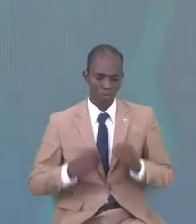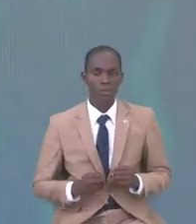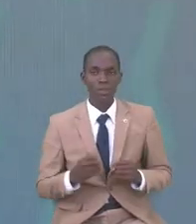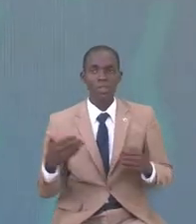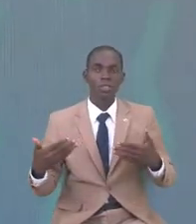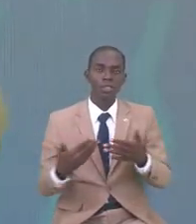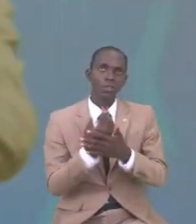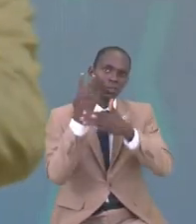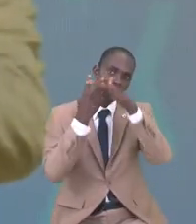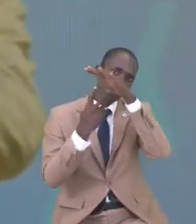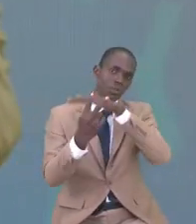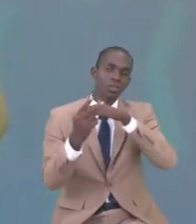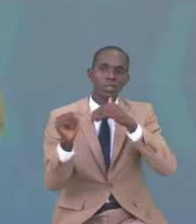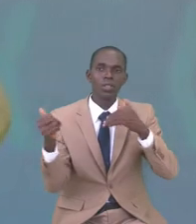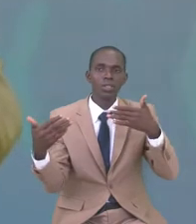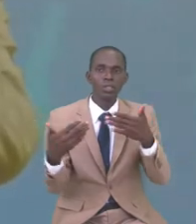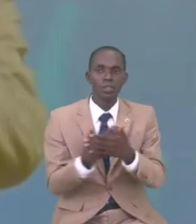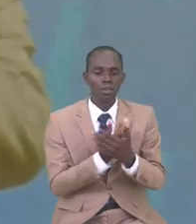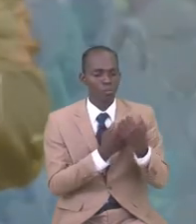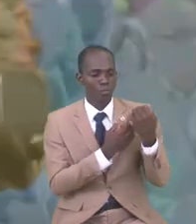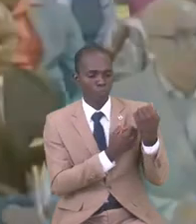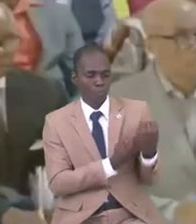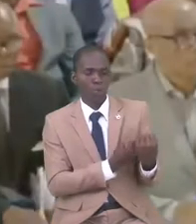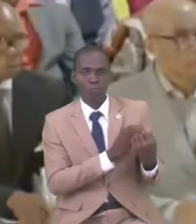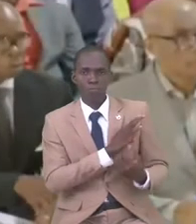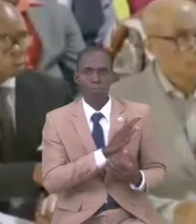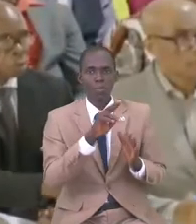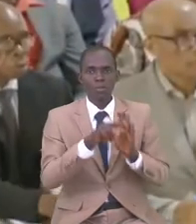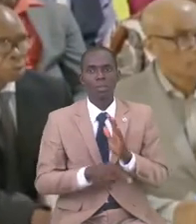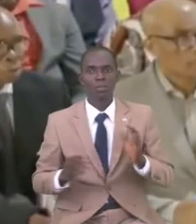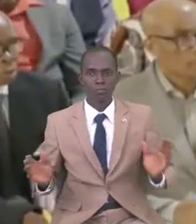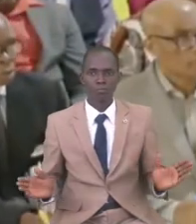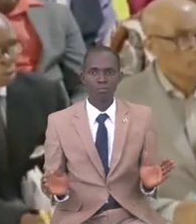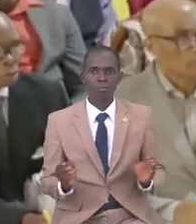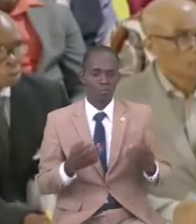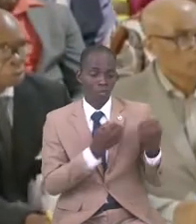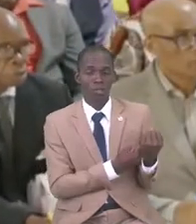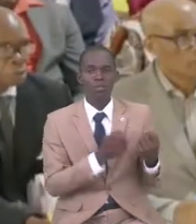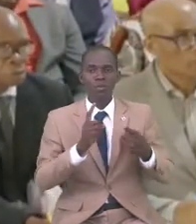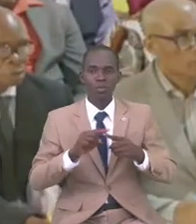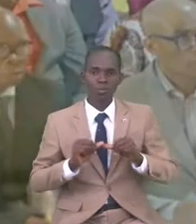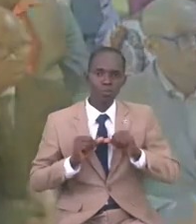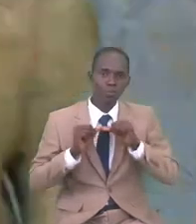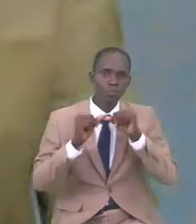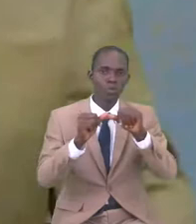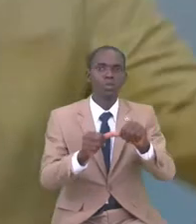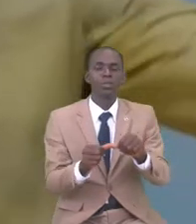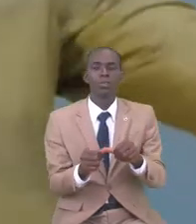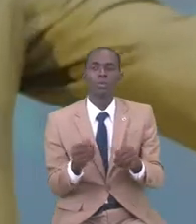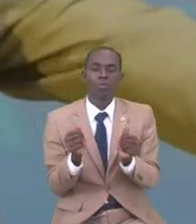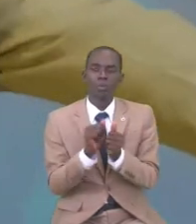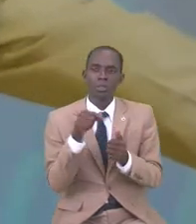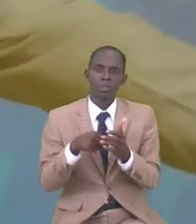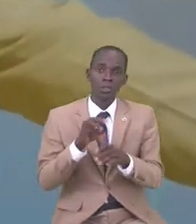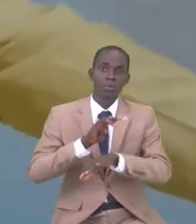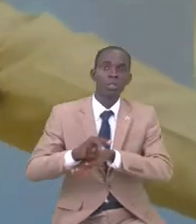new vision, a new boldness and courage to go on, carry on ministry, and no